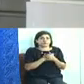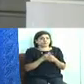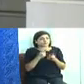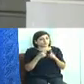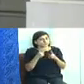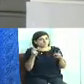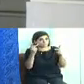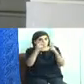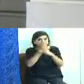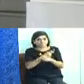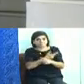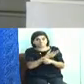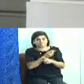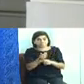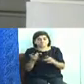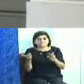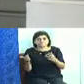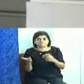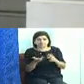multiply and